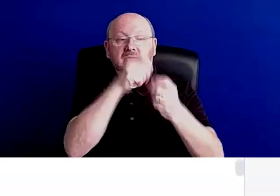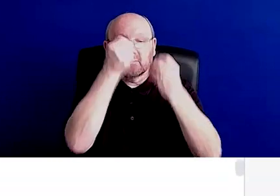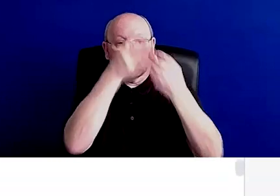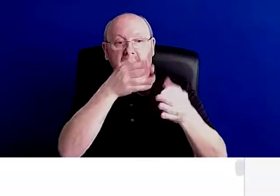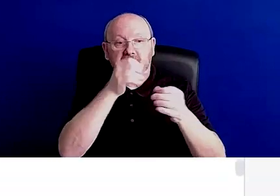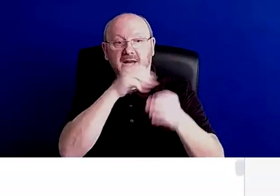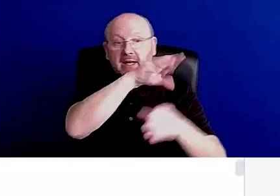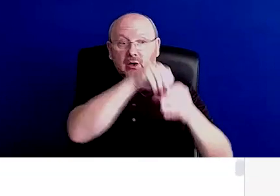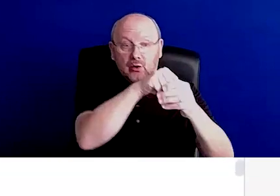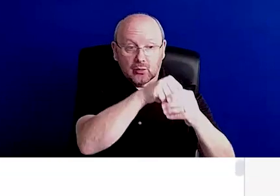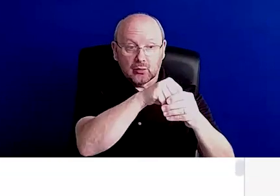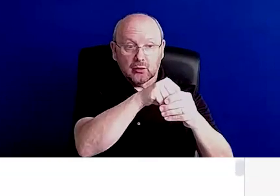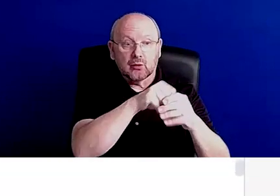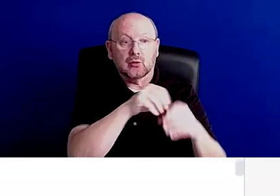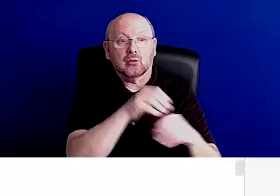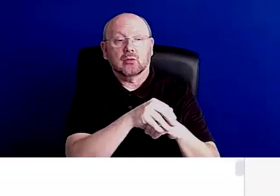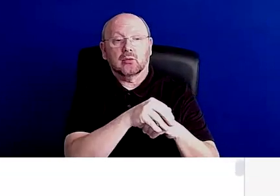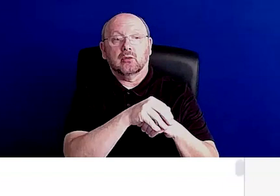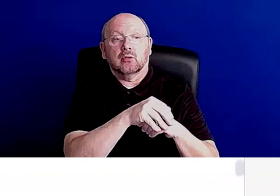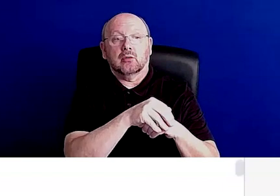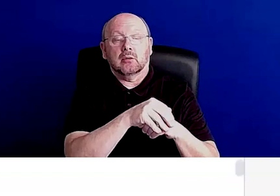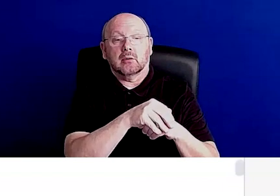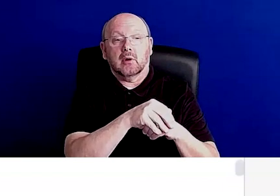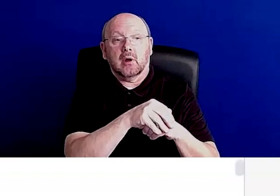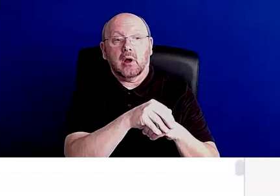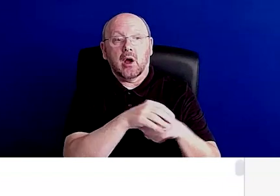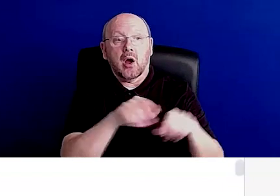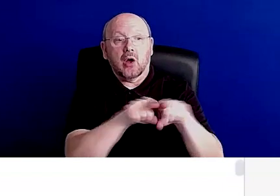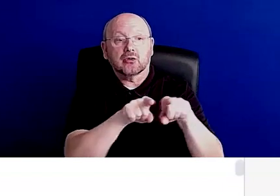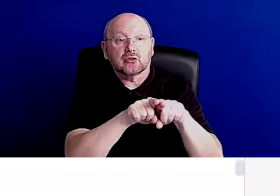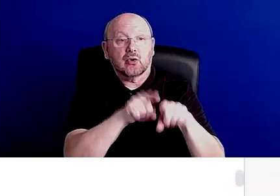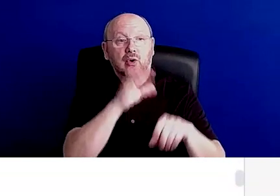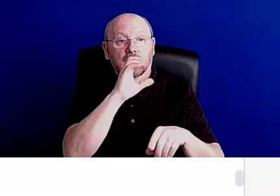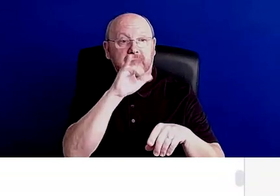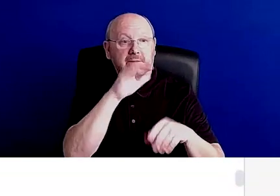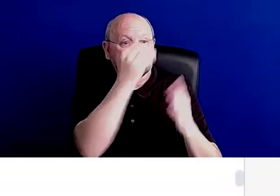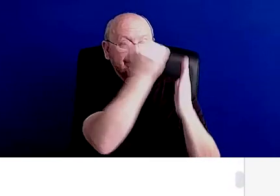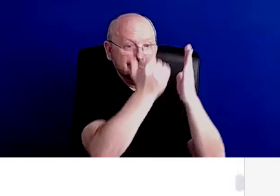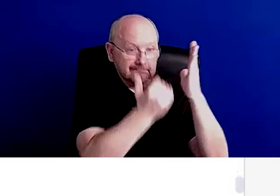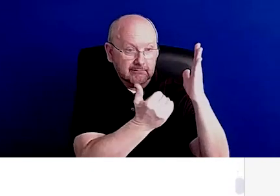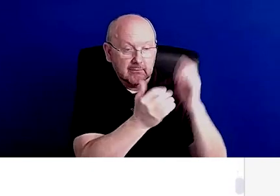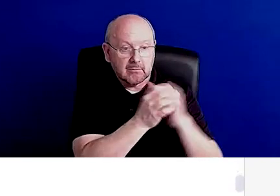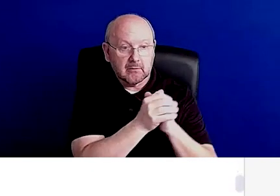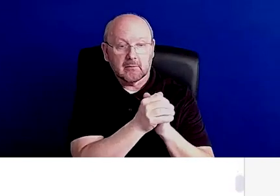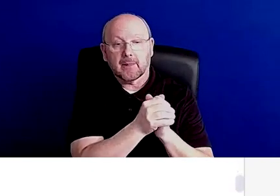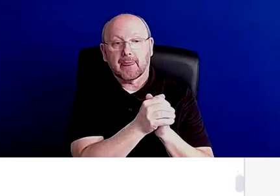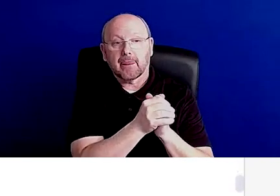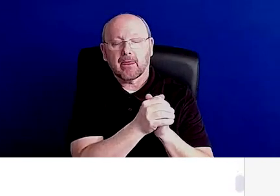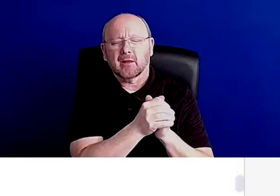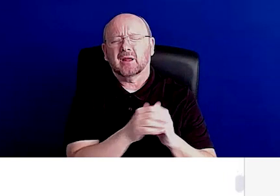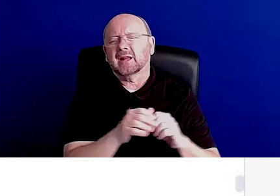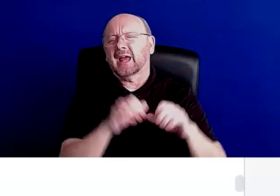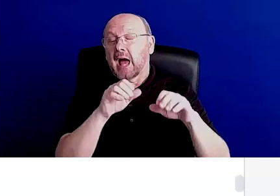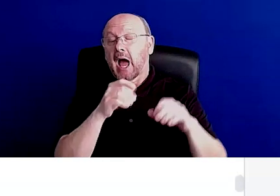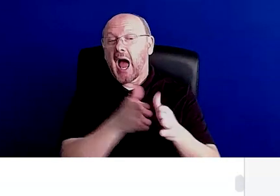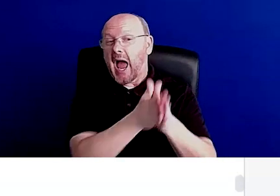short grading criteria. Now, if I were making this an actual assignment, I would probably want to create a rubric. So I asked it to create a rubric.